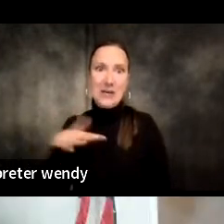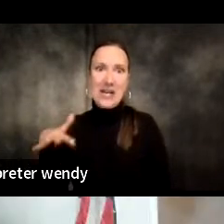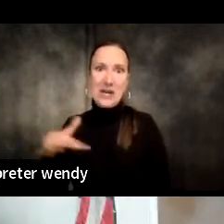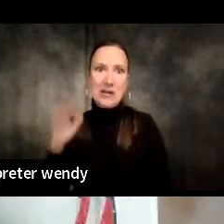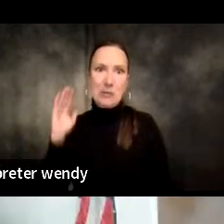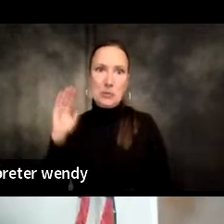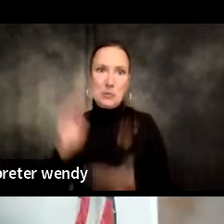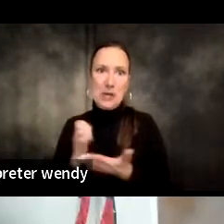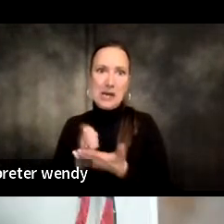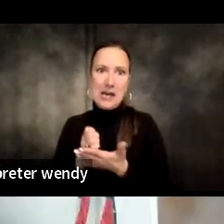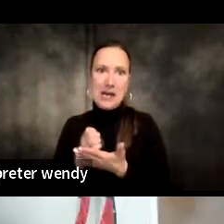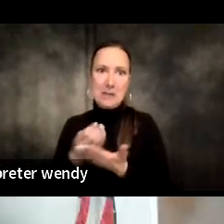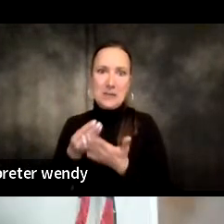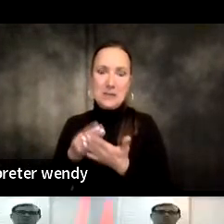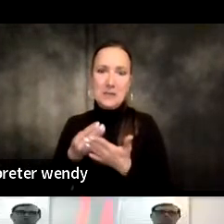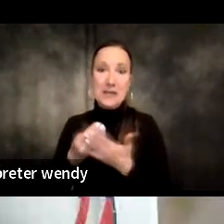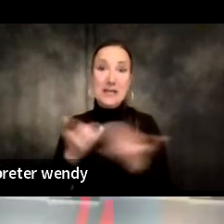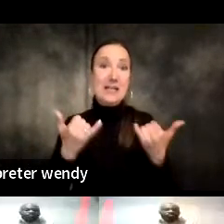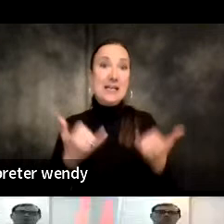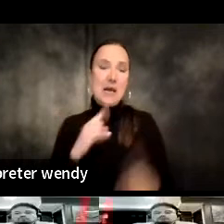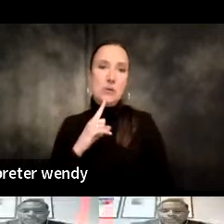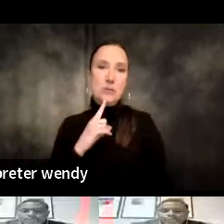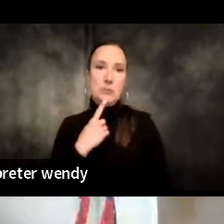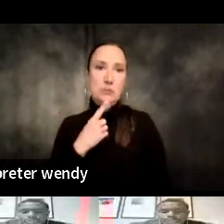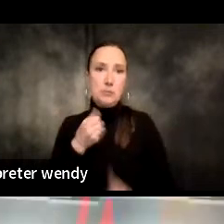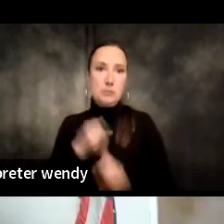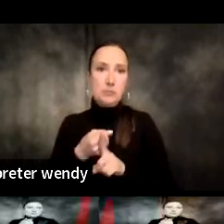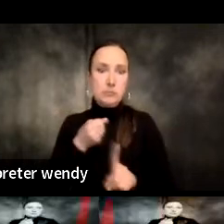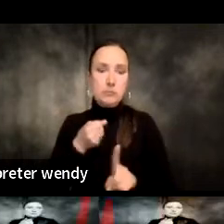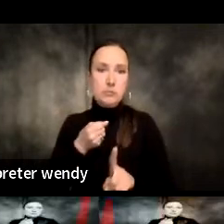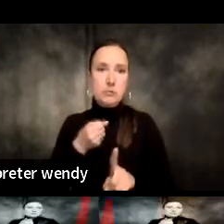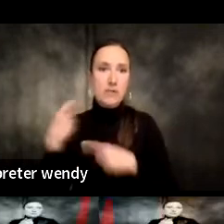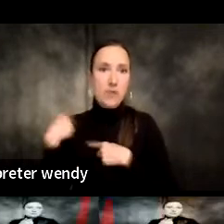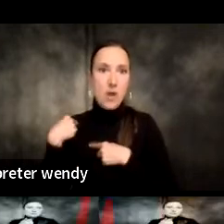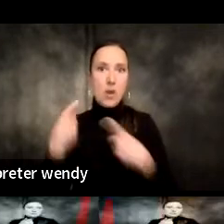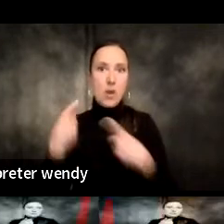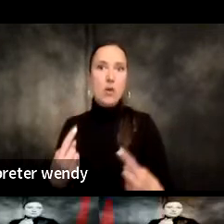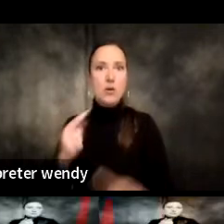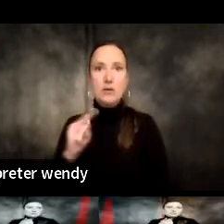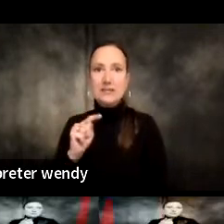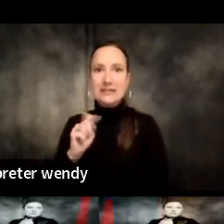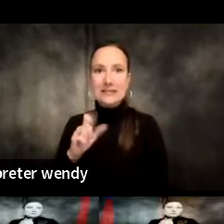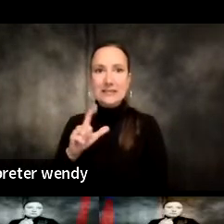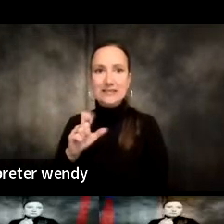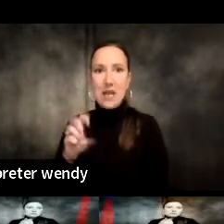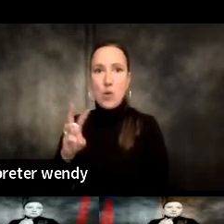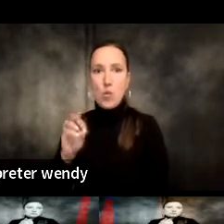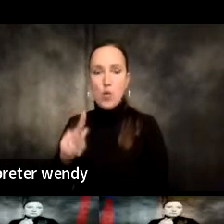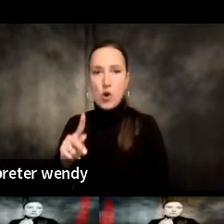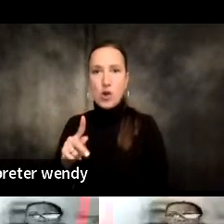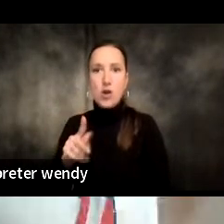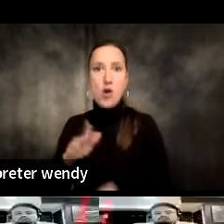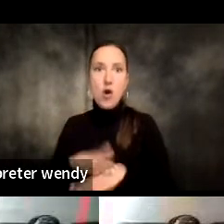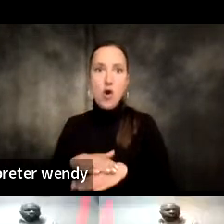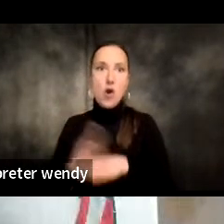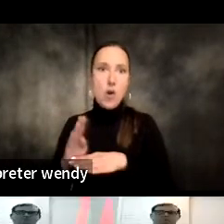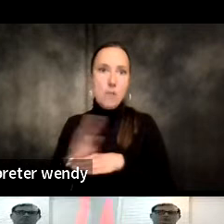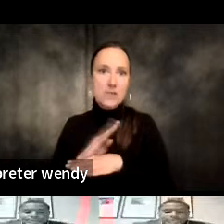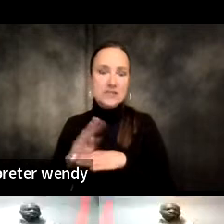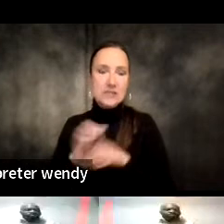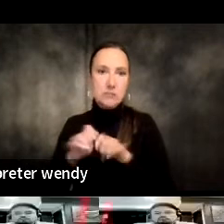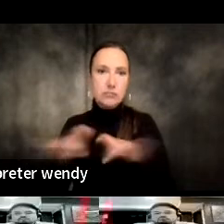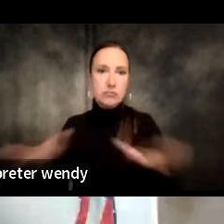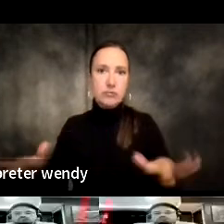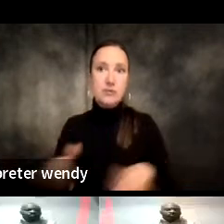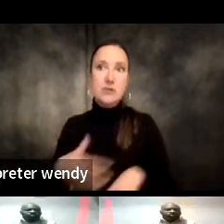dealing with the very serious impacts of prolonged telework on our commercial property market. So that means our resources